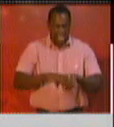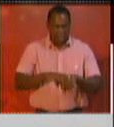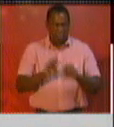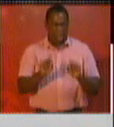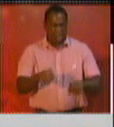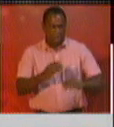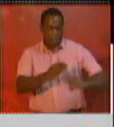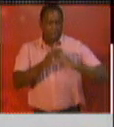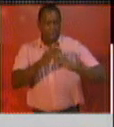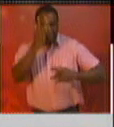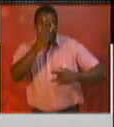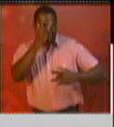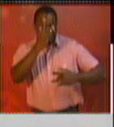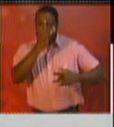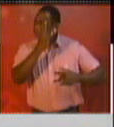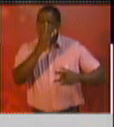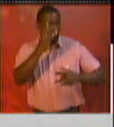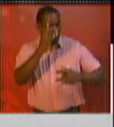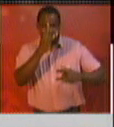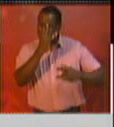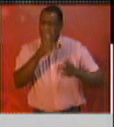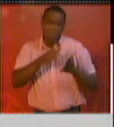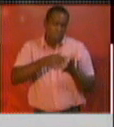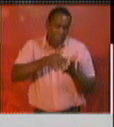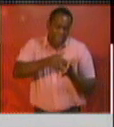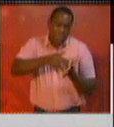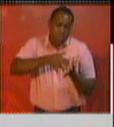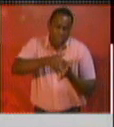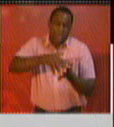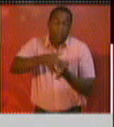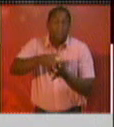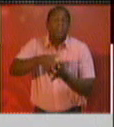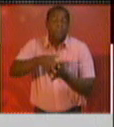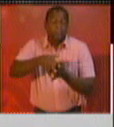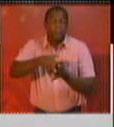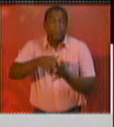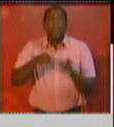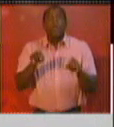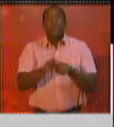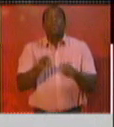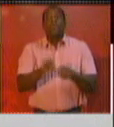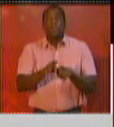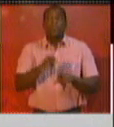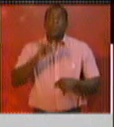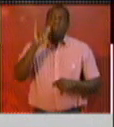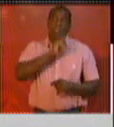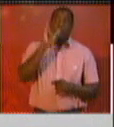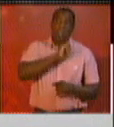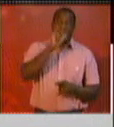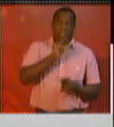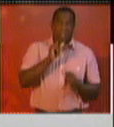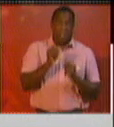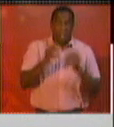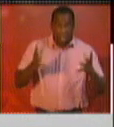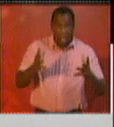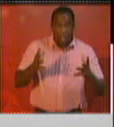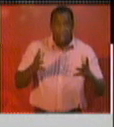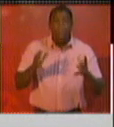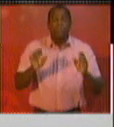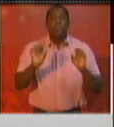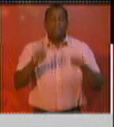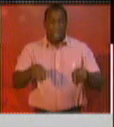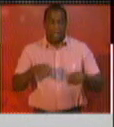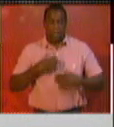diseases, including COVID-19. Heavy alcohol use is a risk factor for acute respiratory distress